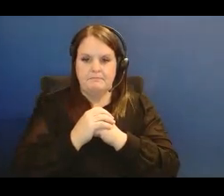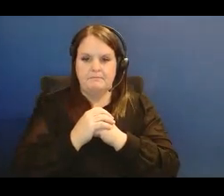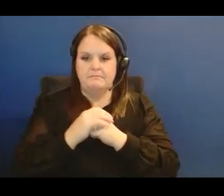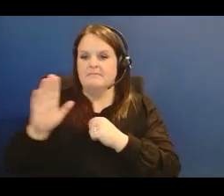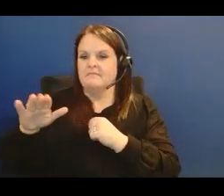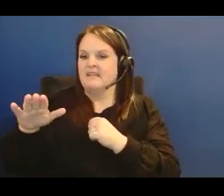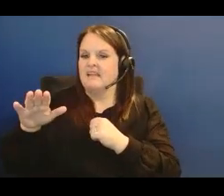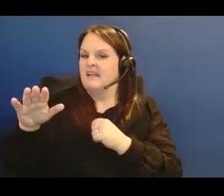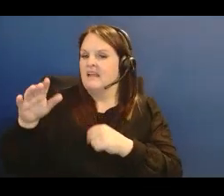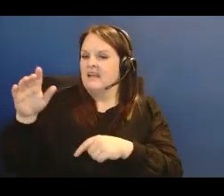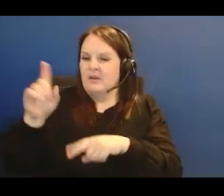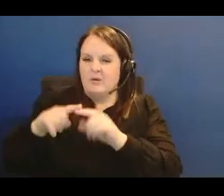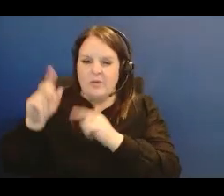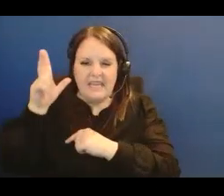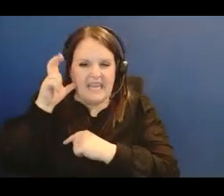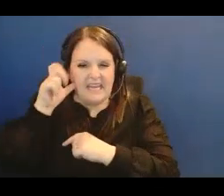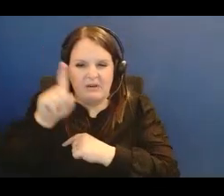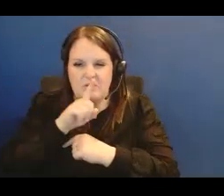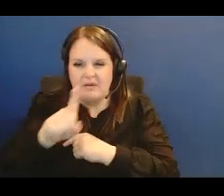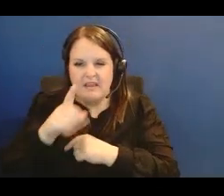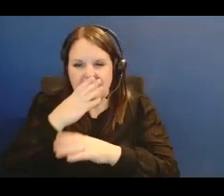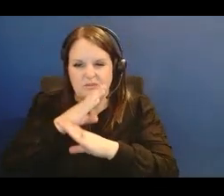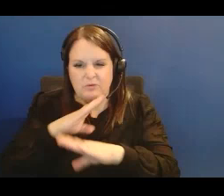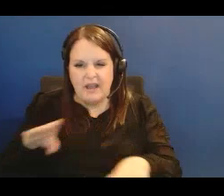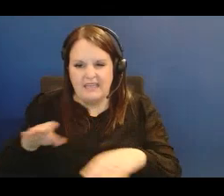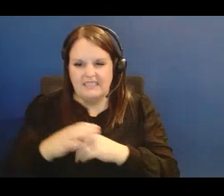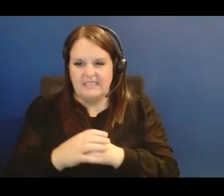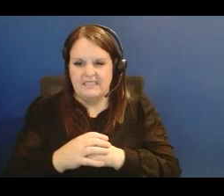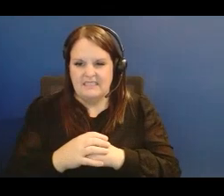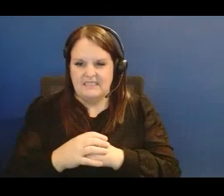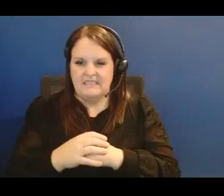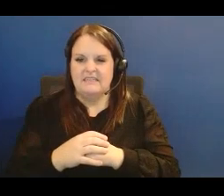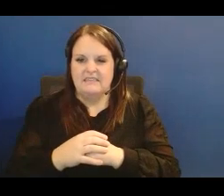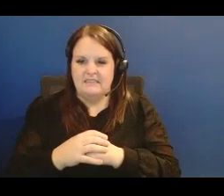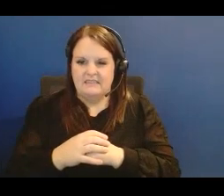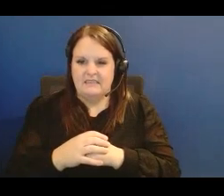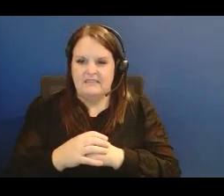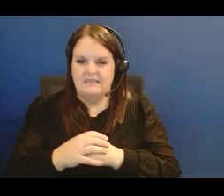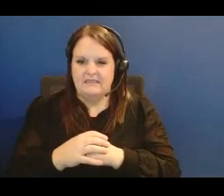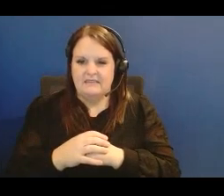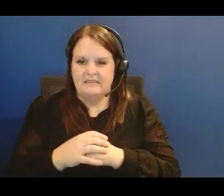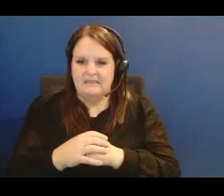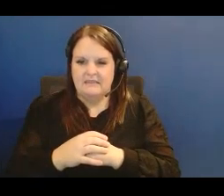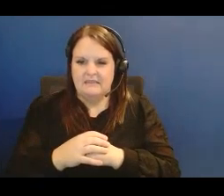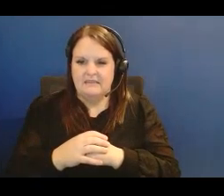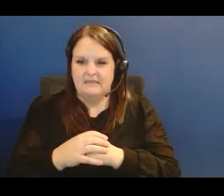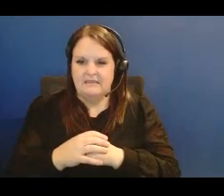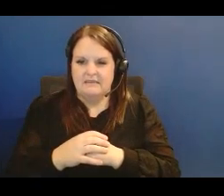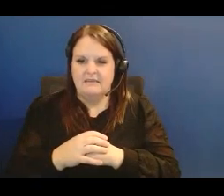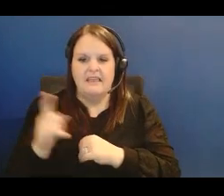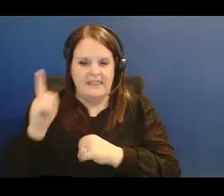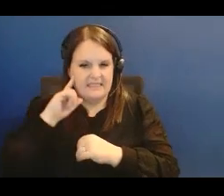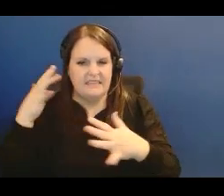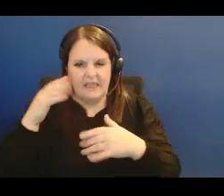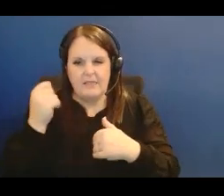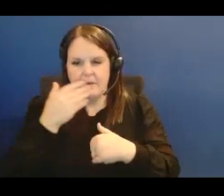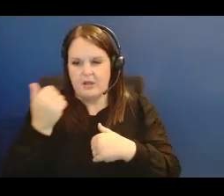Ms. Fox, we can hear you, but it's a little quiet. Okay, let me, hold on. That sounds a little